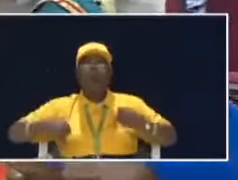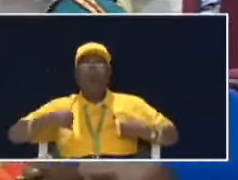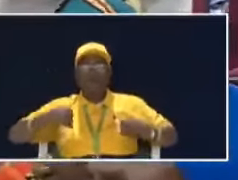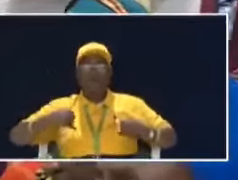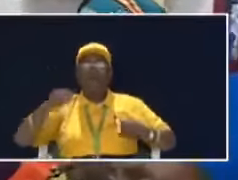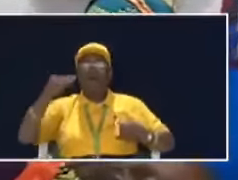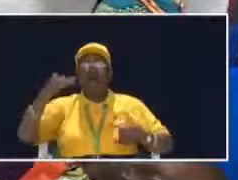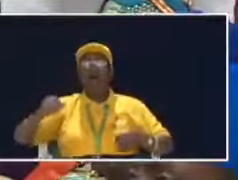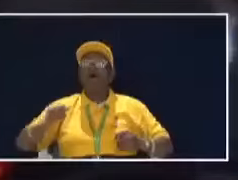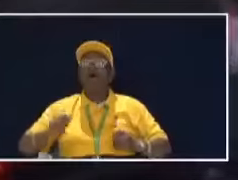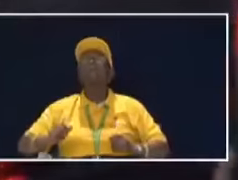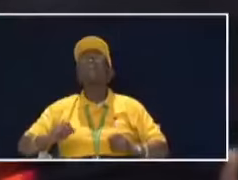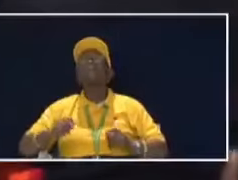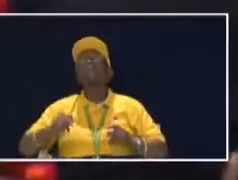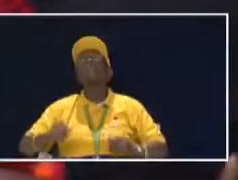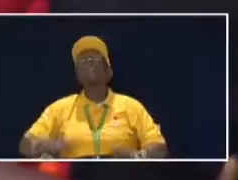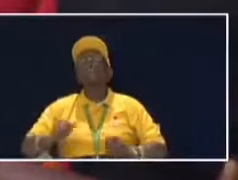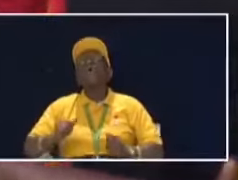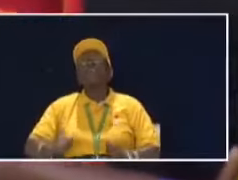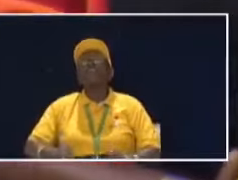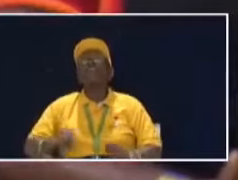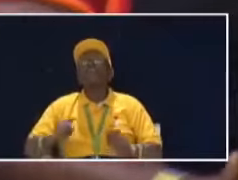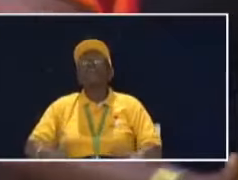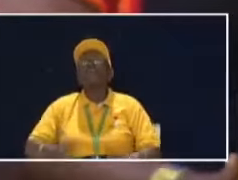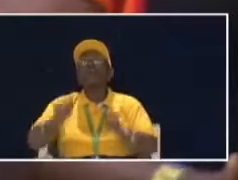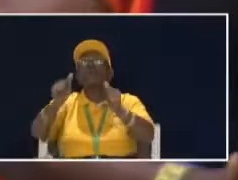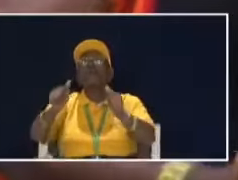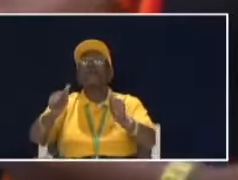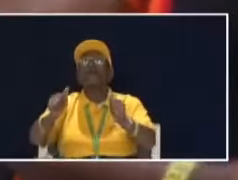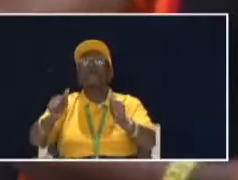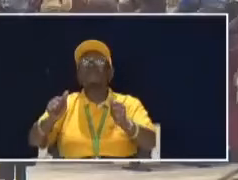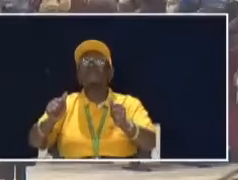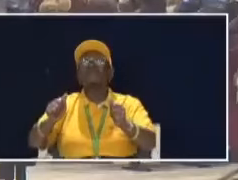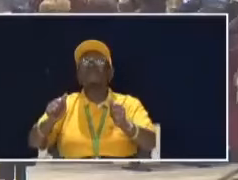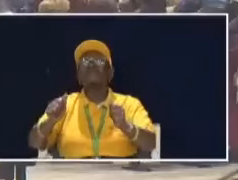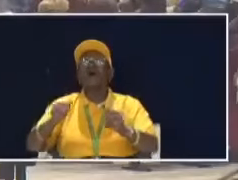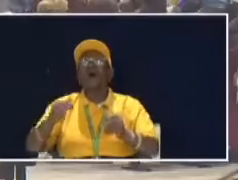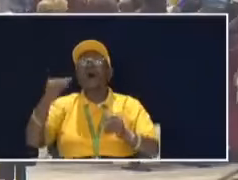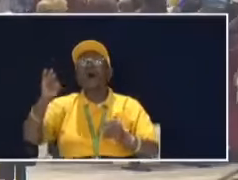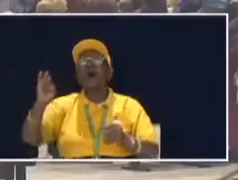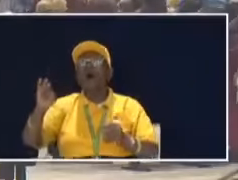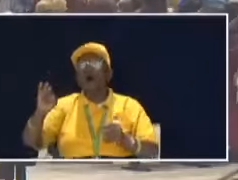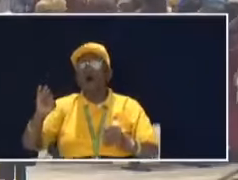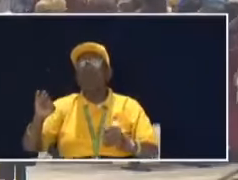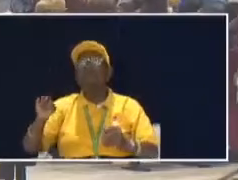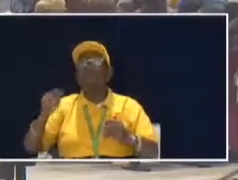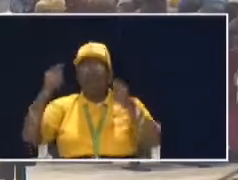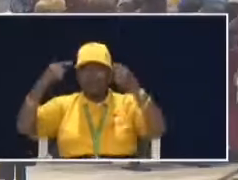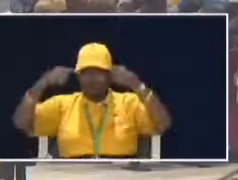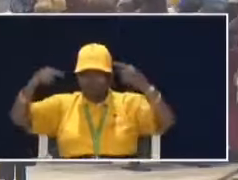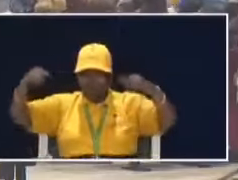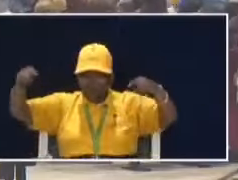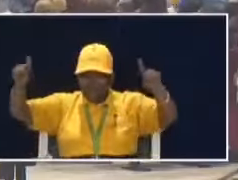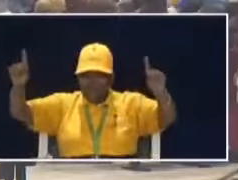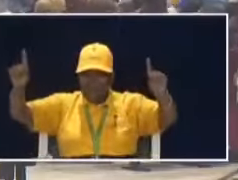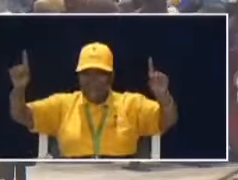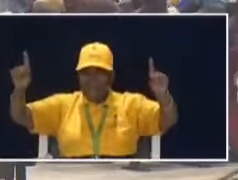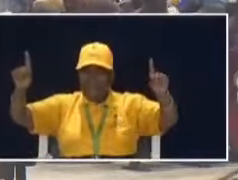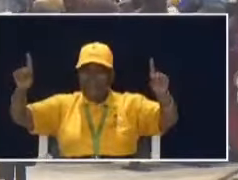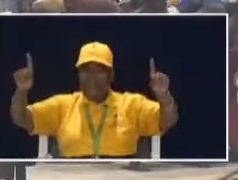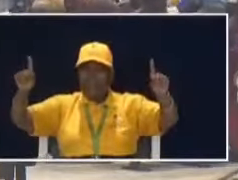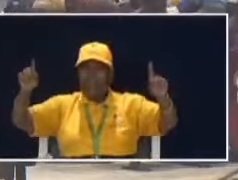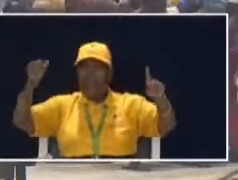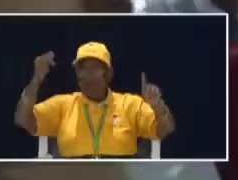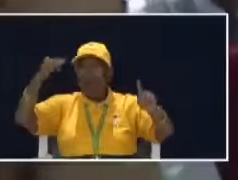of progress, of promotion, of success,